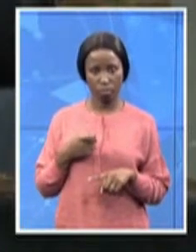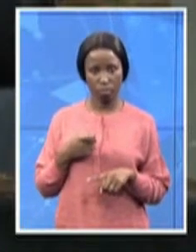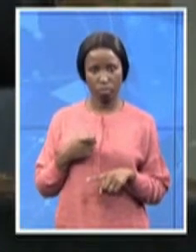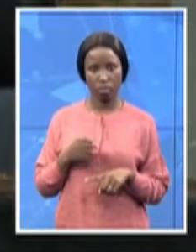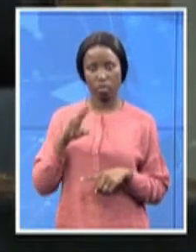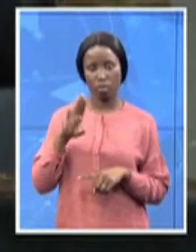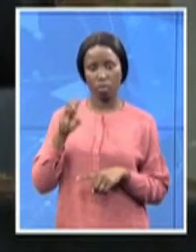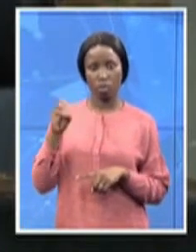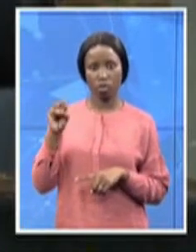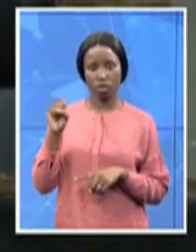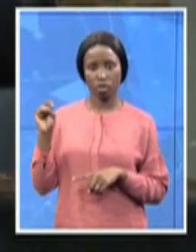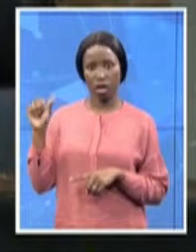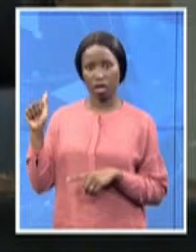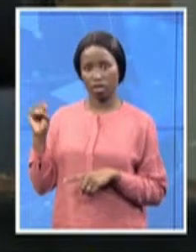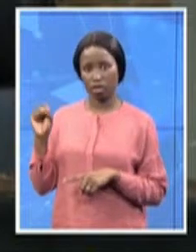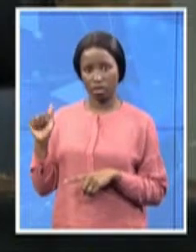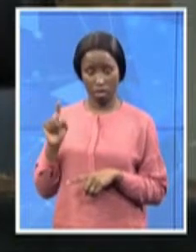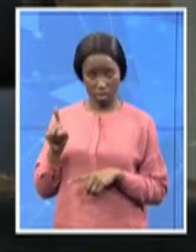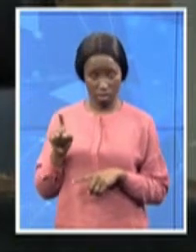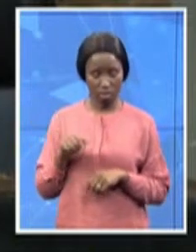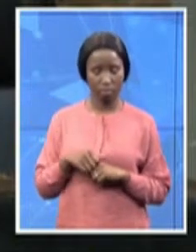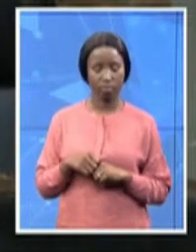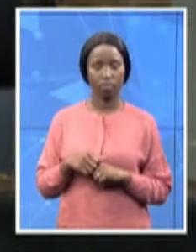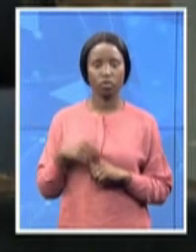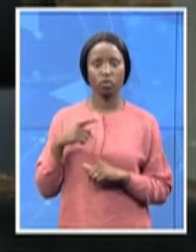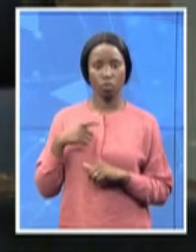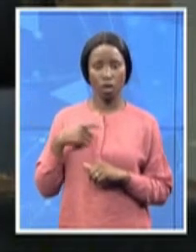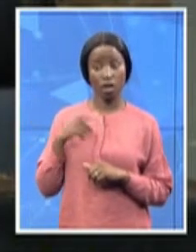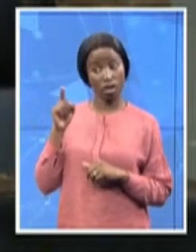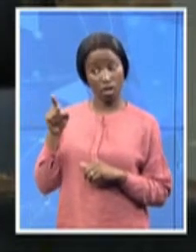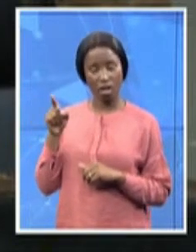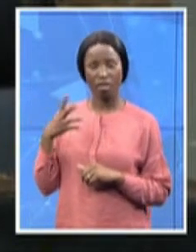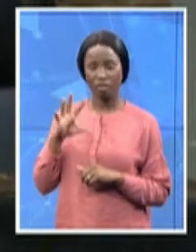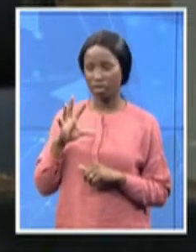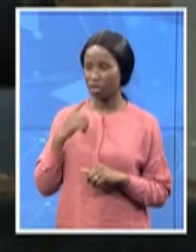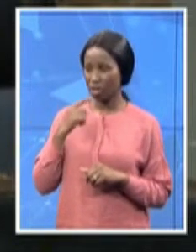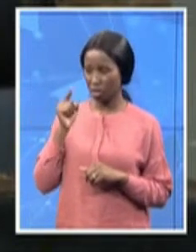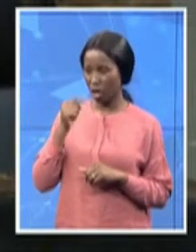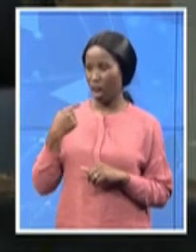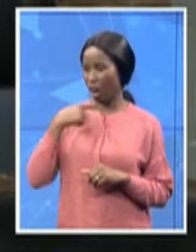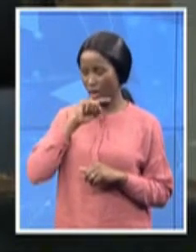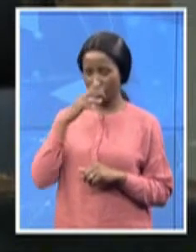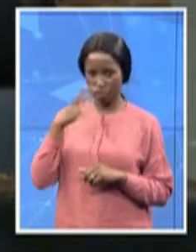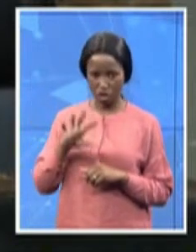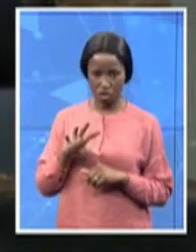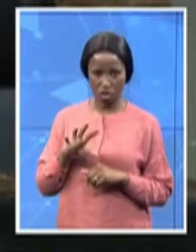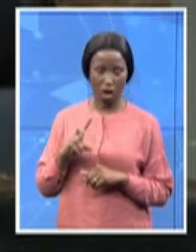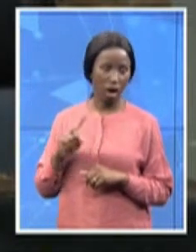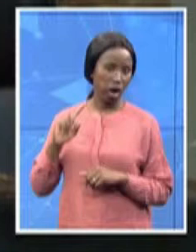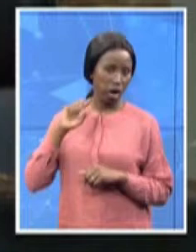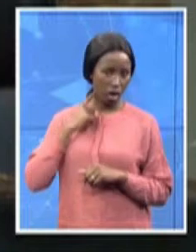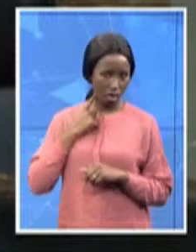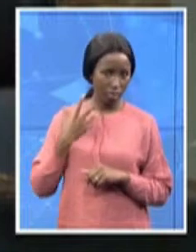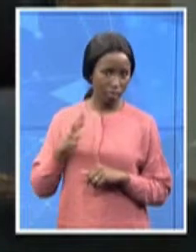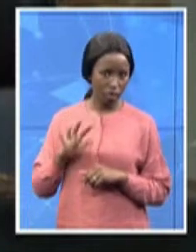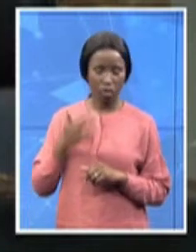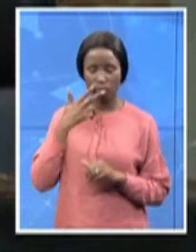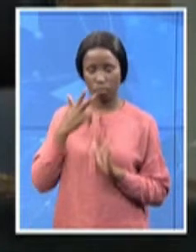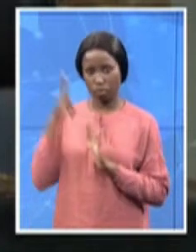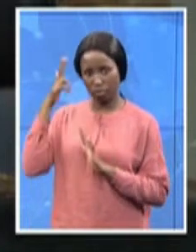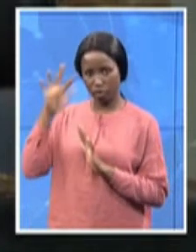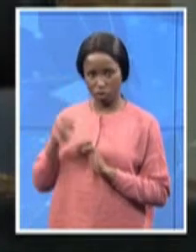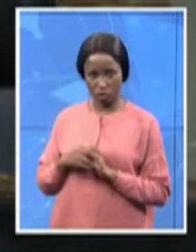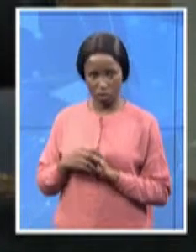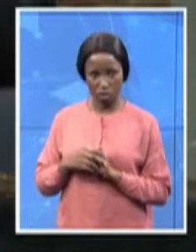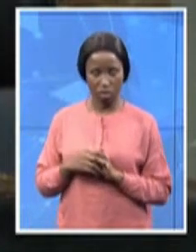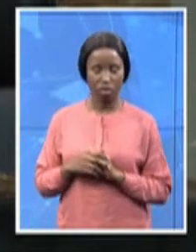was accused of lying under oath. The National Director of Public Prosecutions